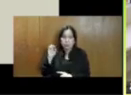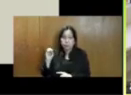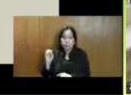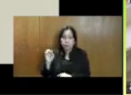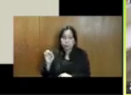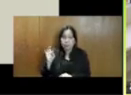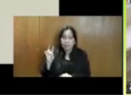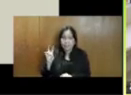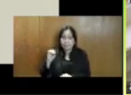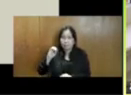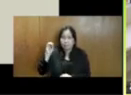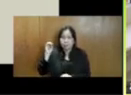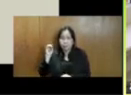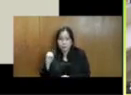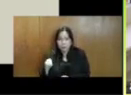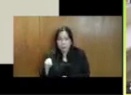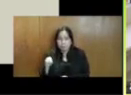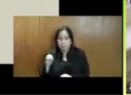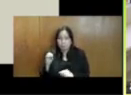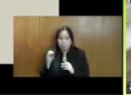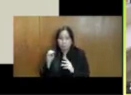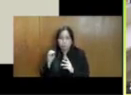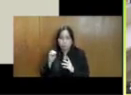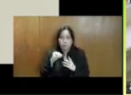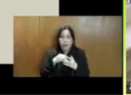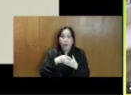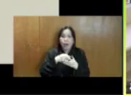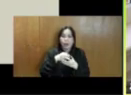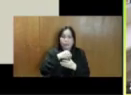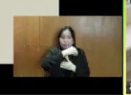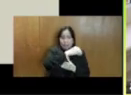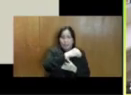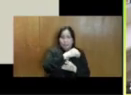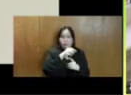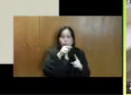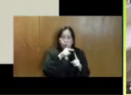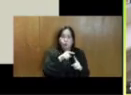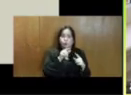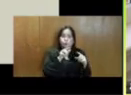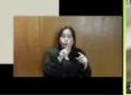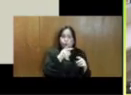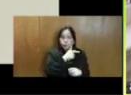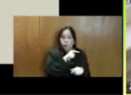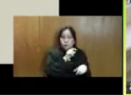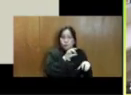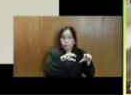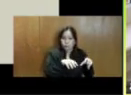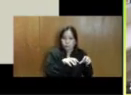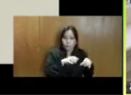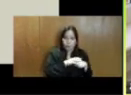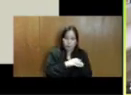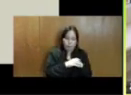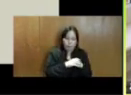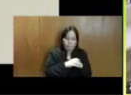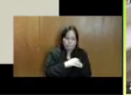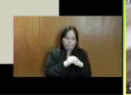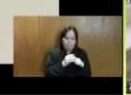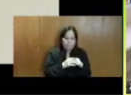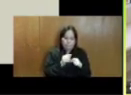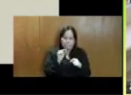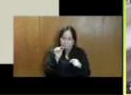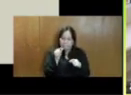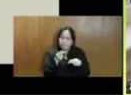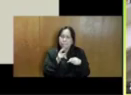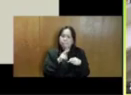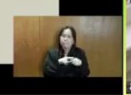moving, of those workers that are transitioning out of dirty jobs are going into green jobs. And this is a tenfold increase just since